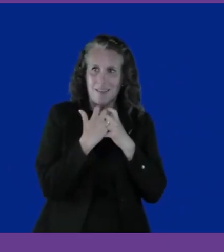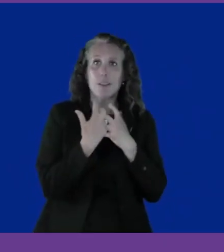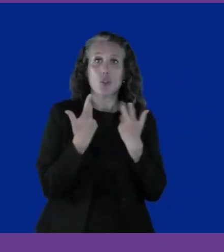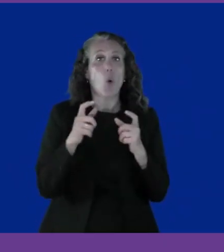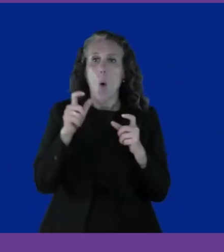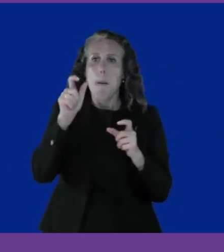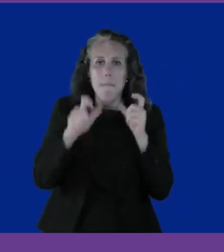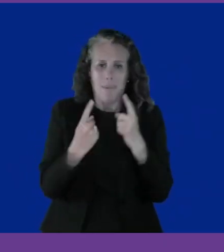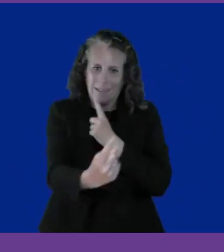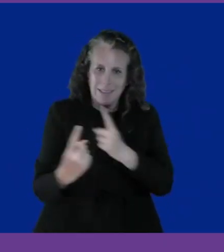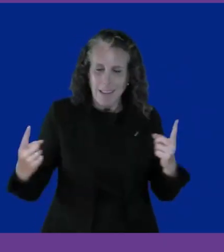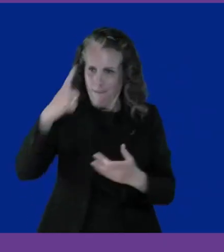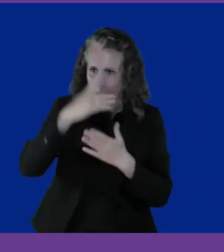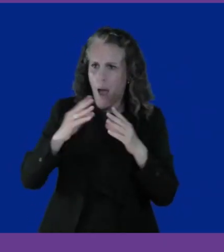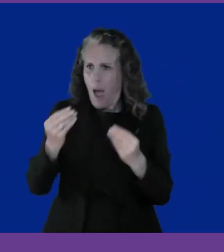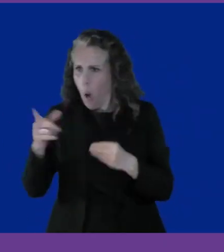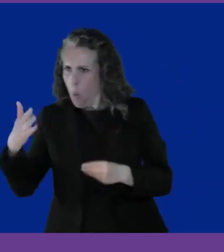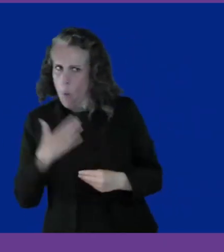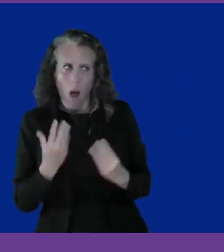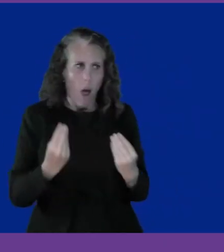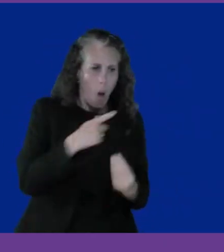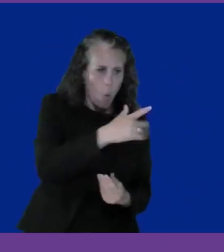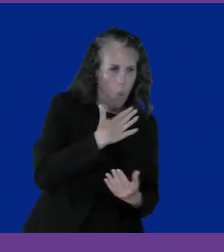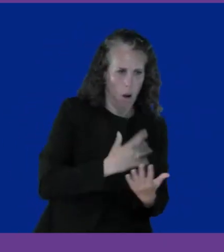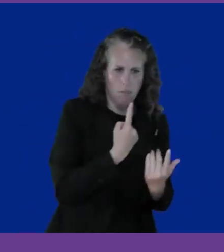to interface. It's about